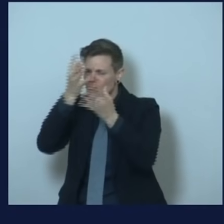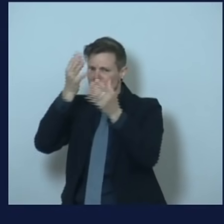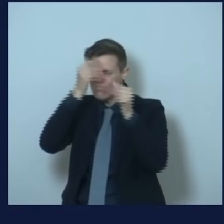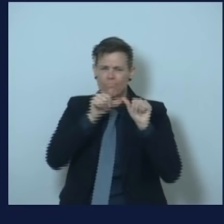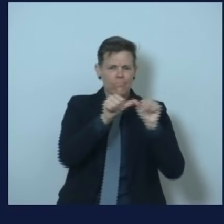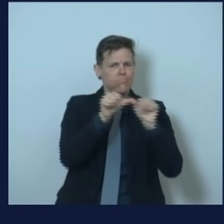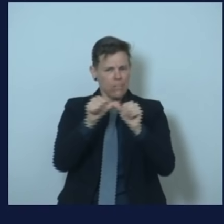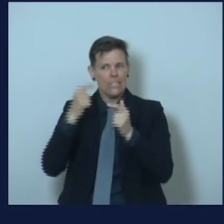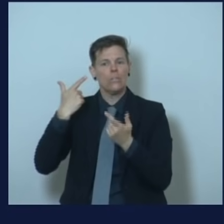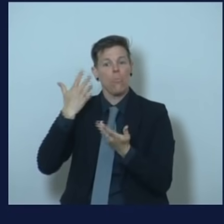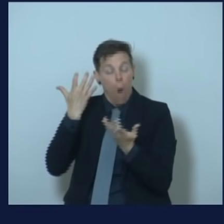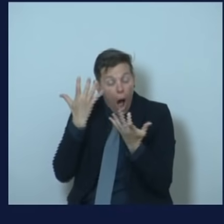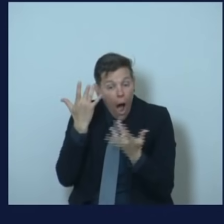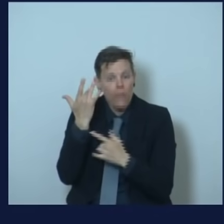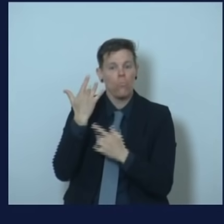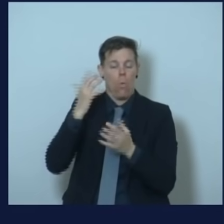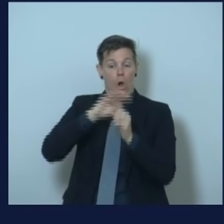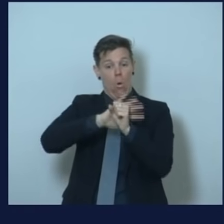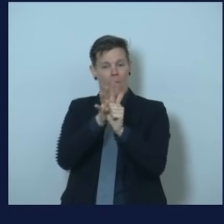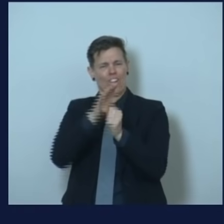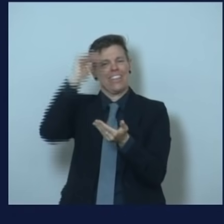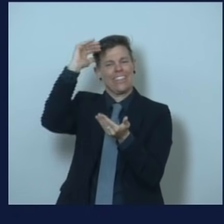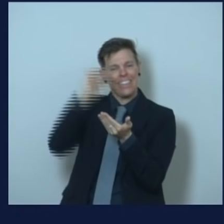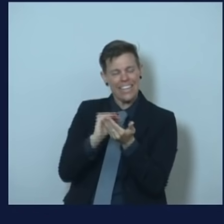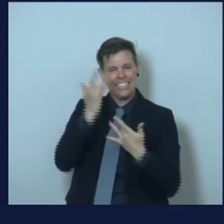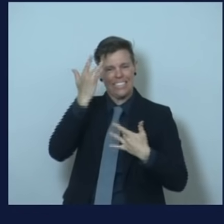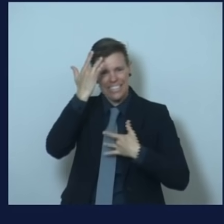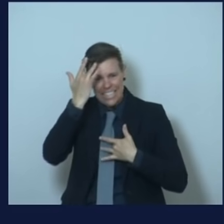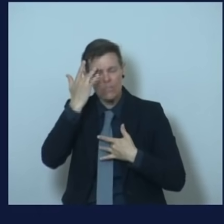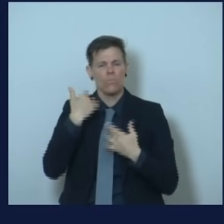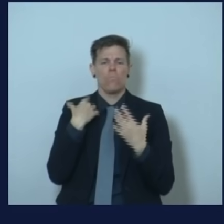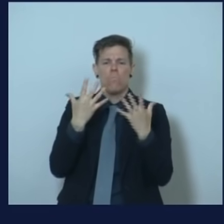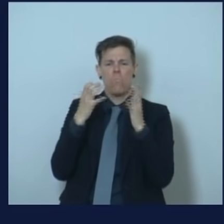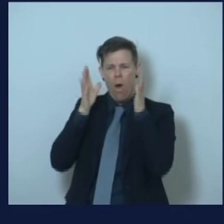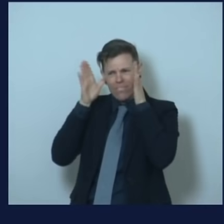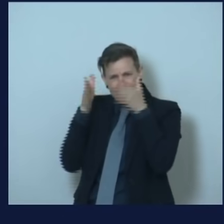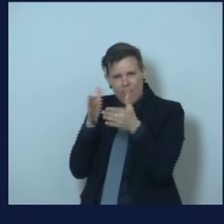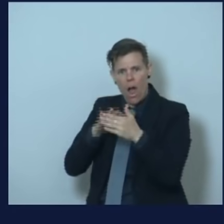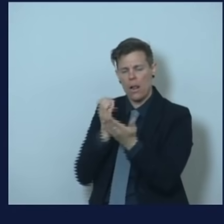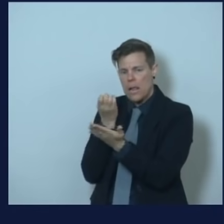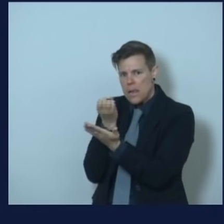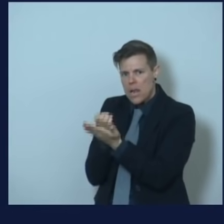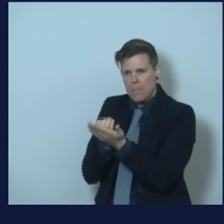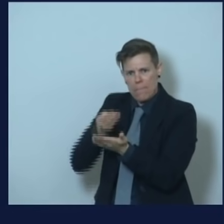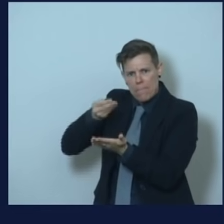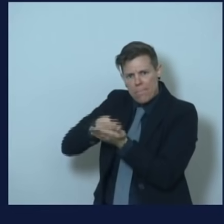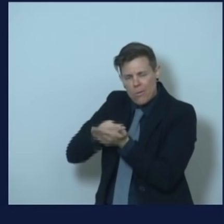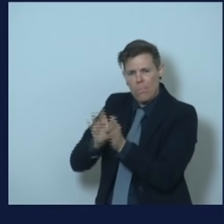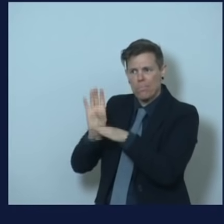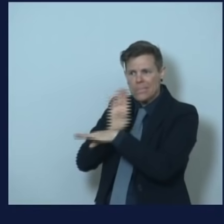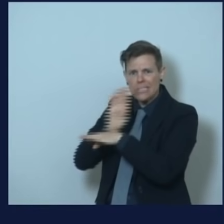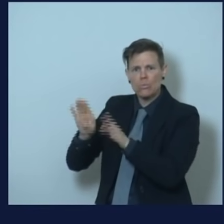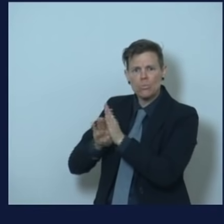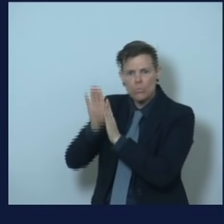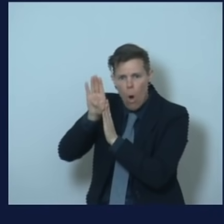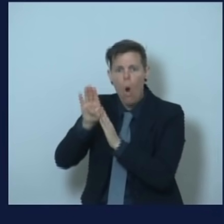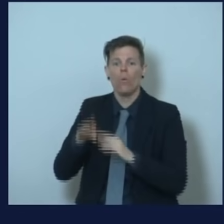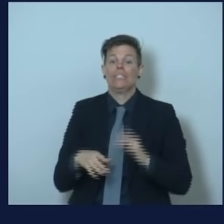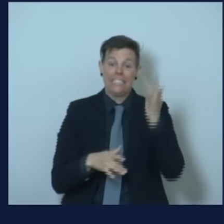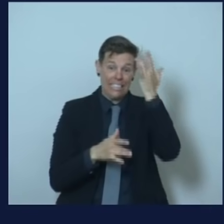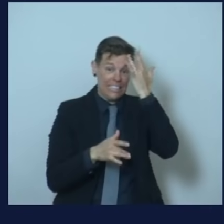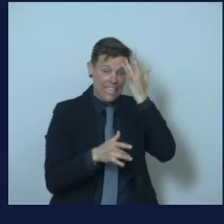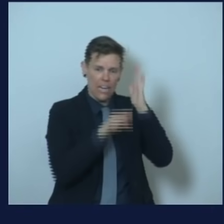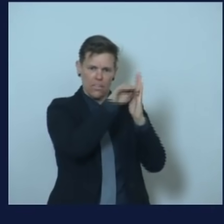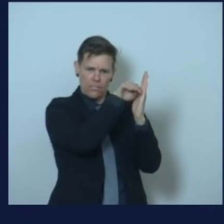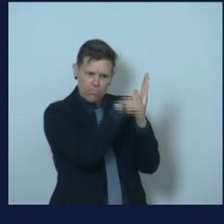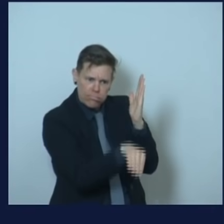we want to look at economic recovery aspects that mitigate infection spread, protect as many people as